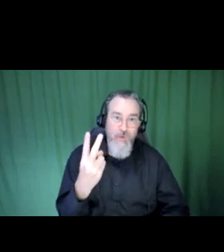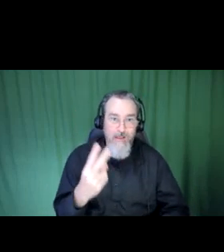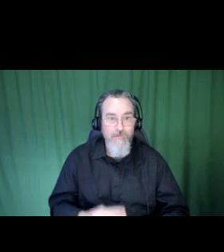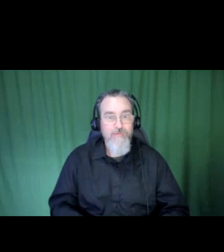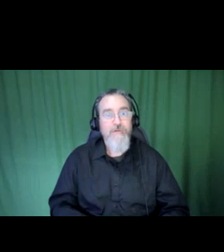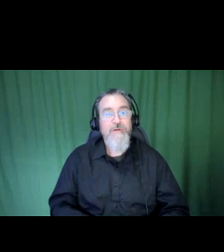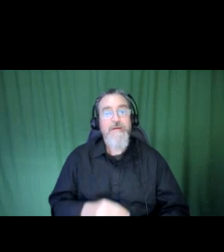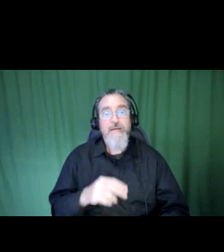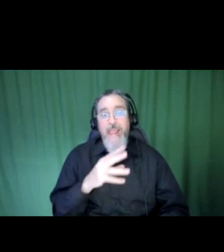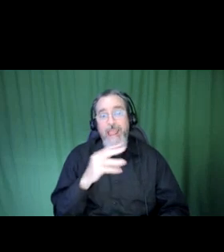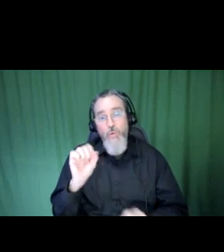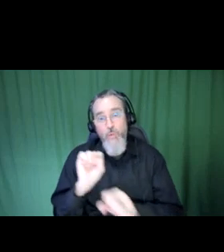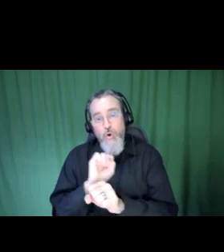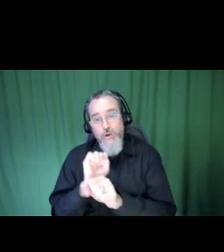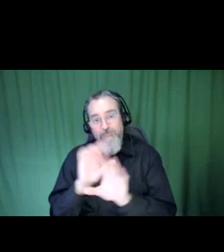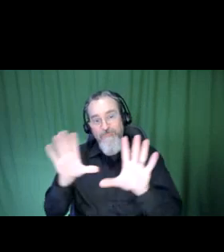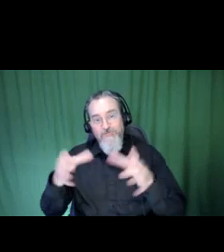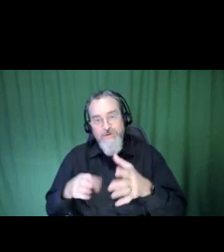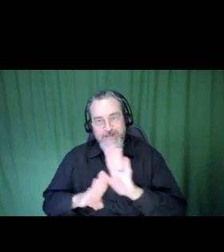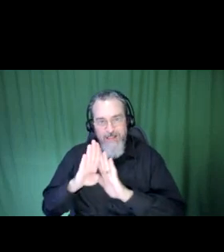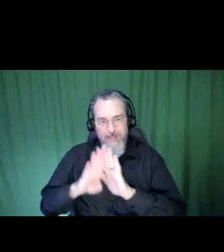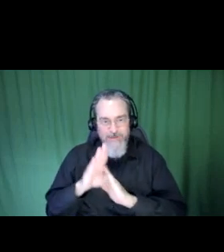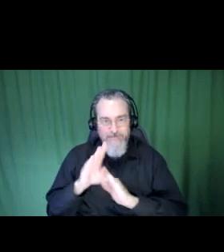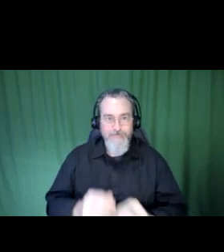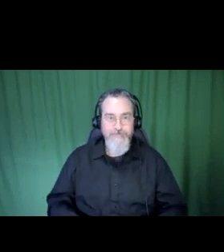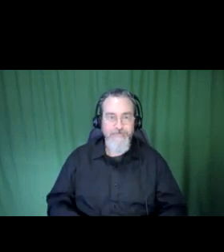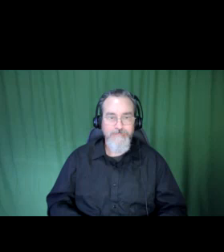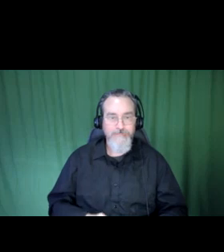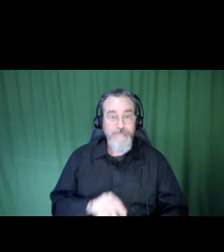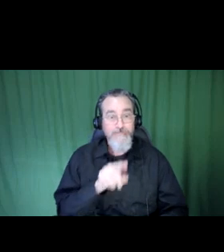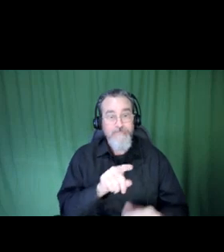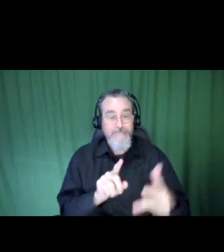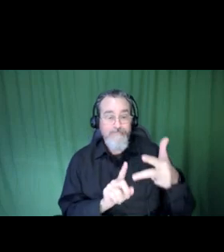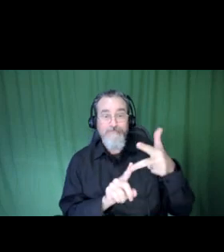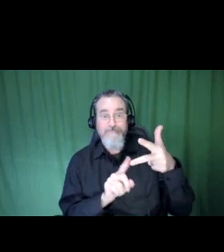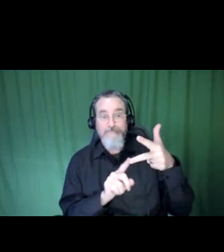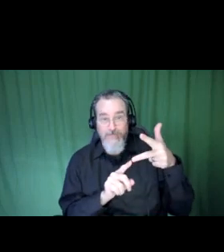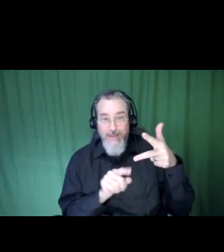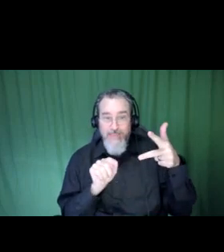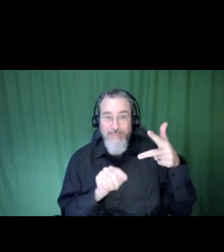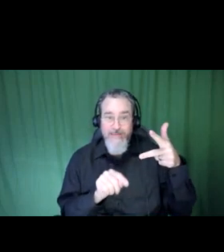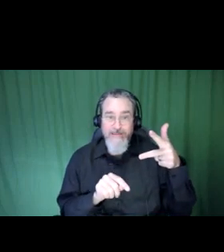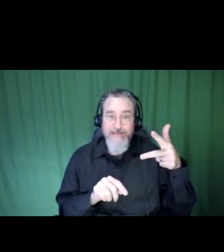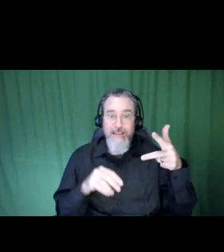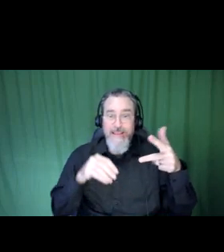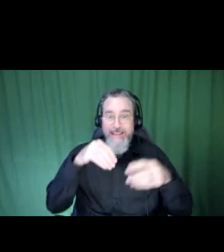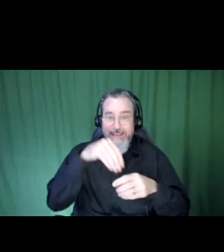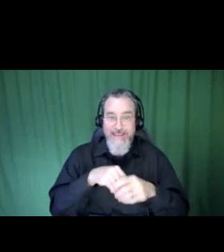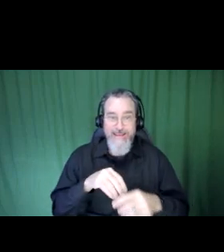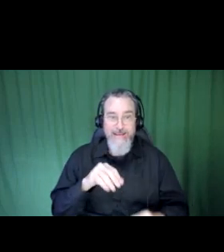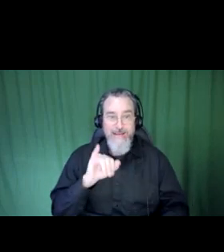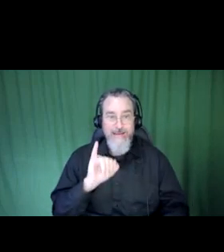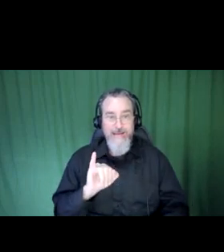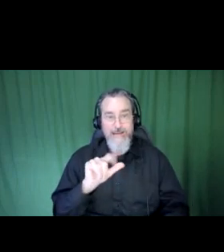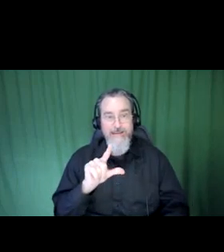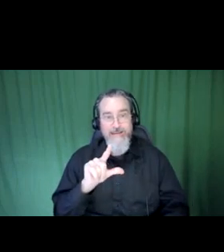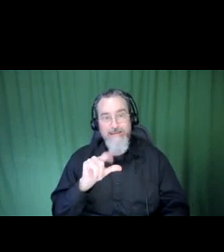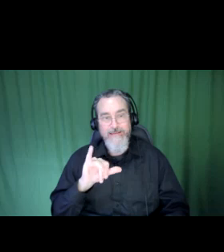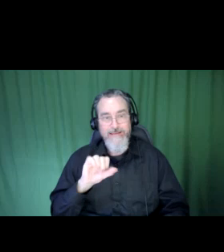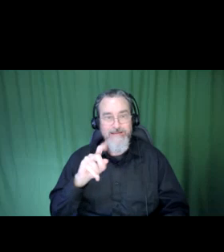development. Elizabeth College, this is Alaska's only tribal college located in Utqiagvik, Alaska, the northernmost city in the